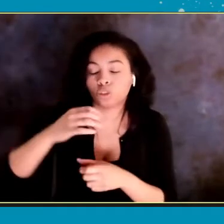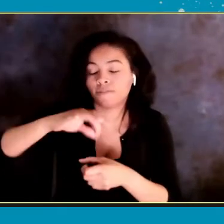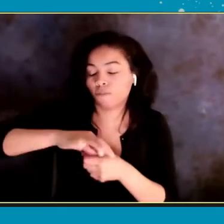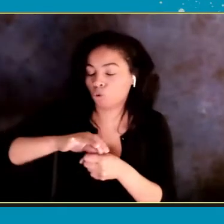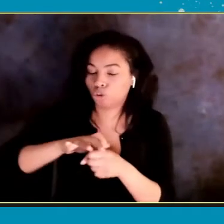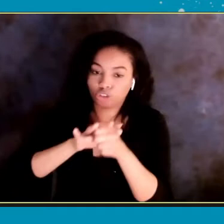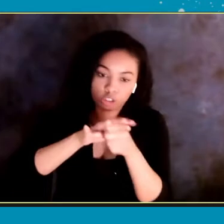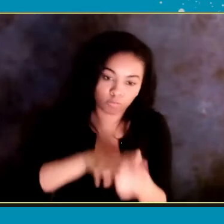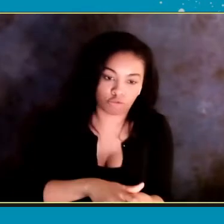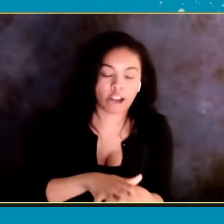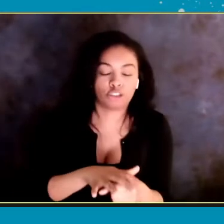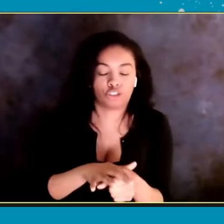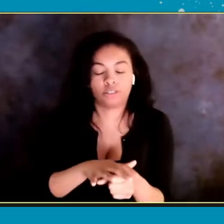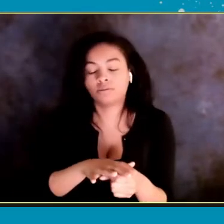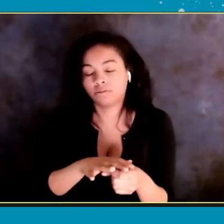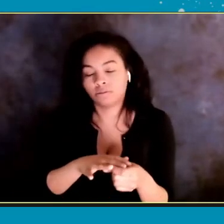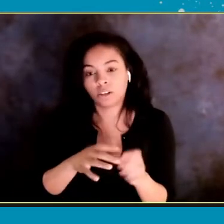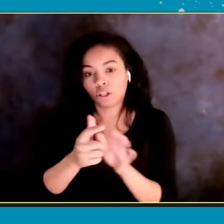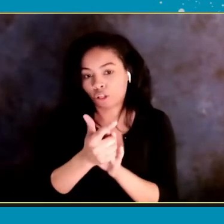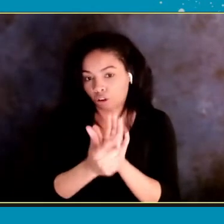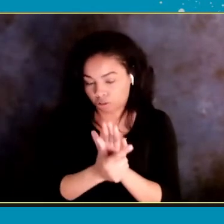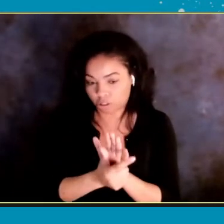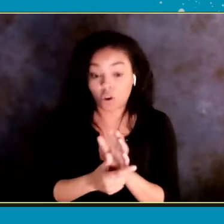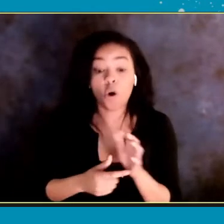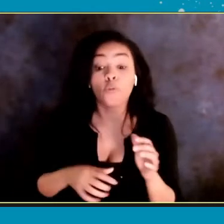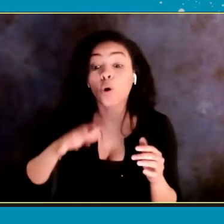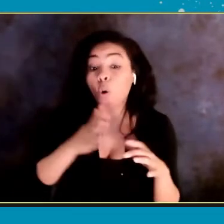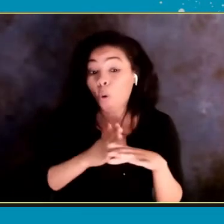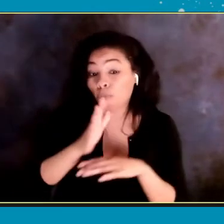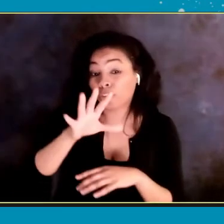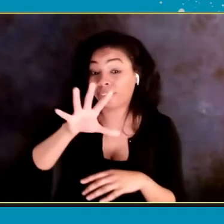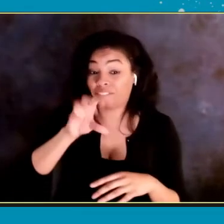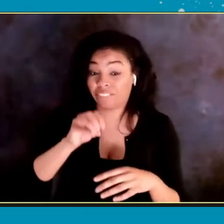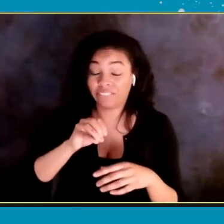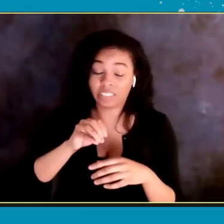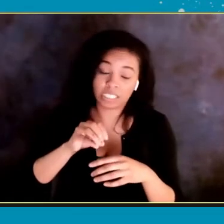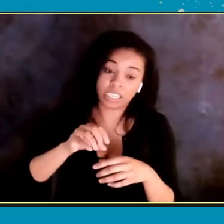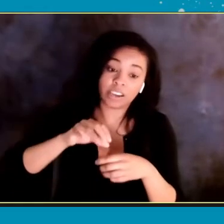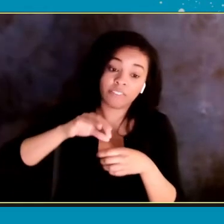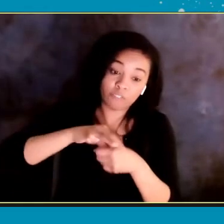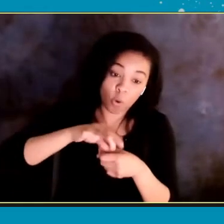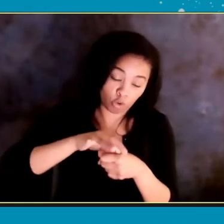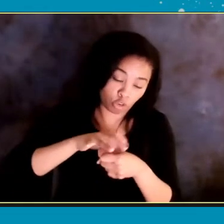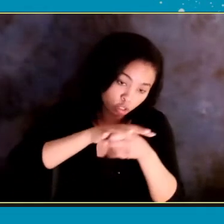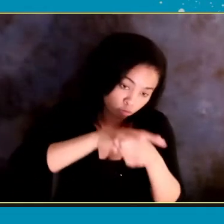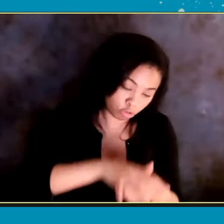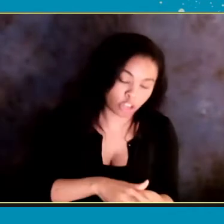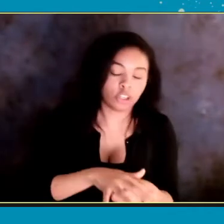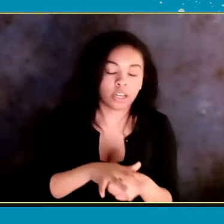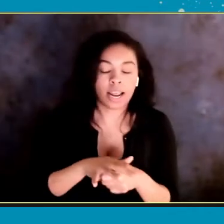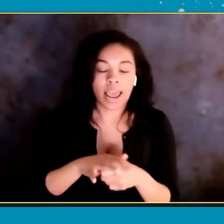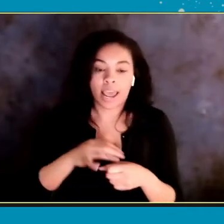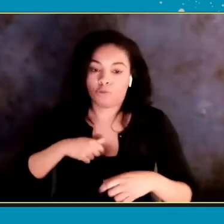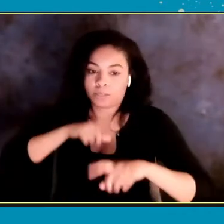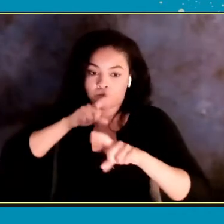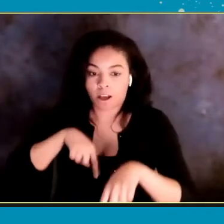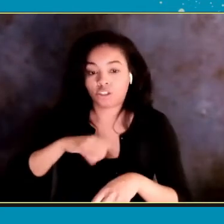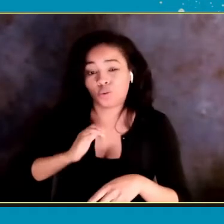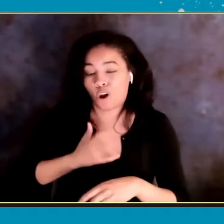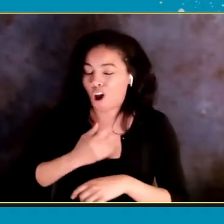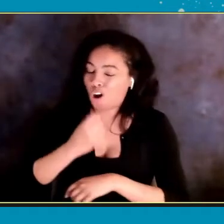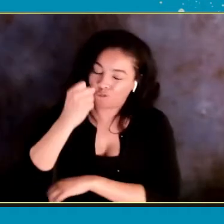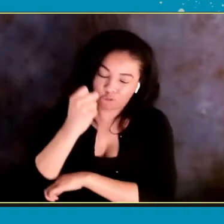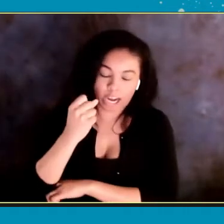country. Over 50 voter suppression bills were filed in the state of Texas in retaliation to our record voter turnout, over 50.